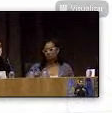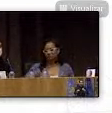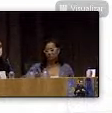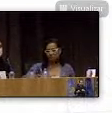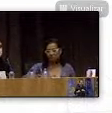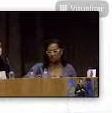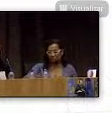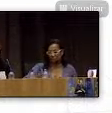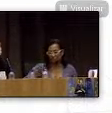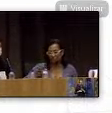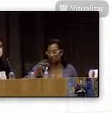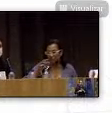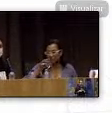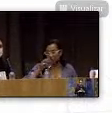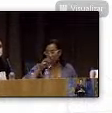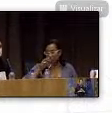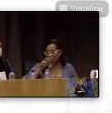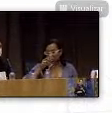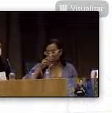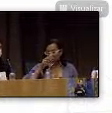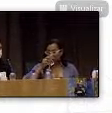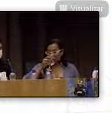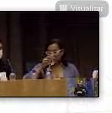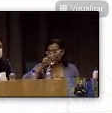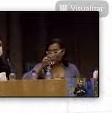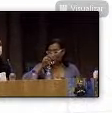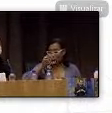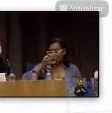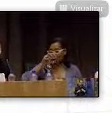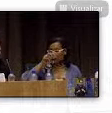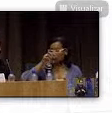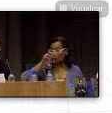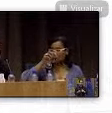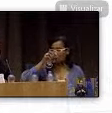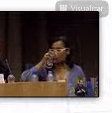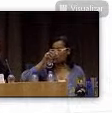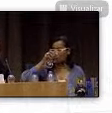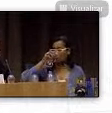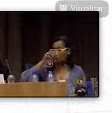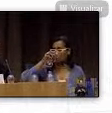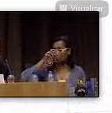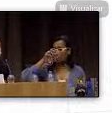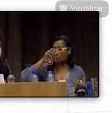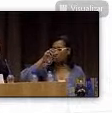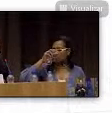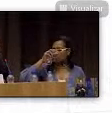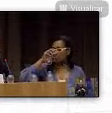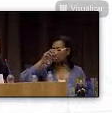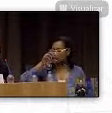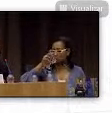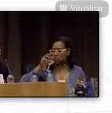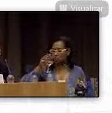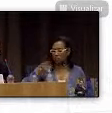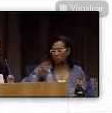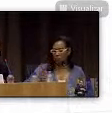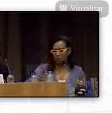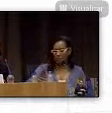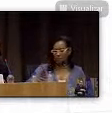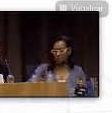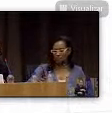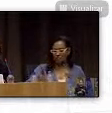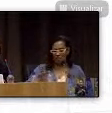understood that this patient needed the ICU or the ambulatory. We had to